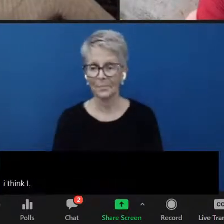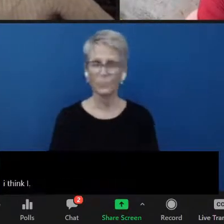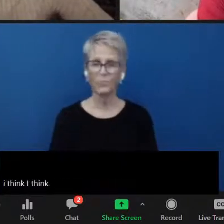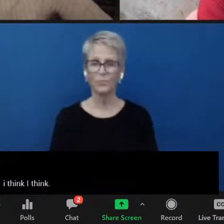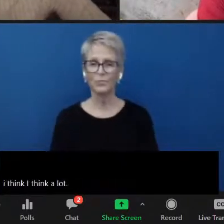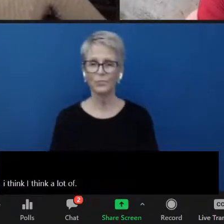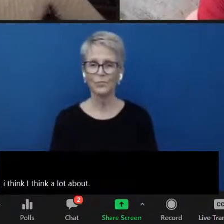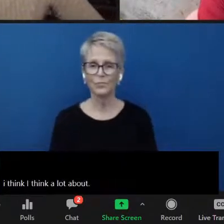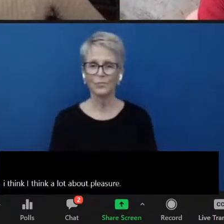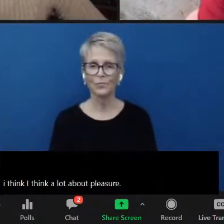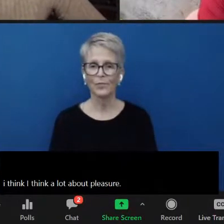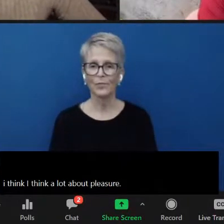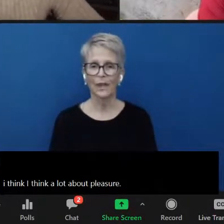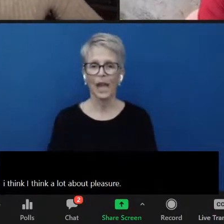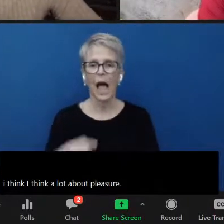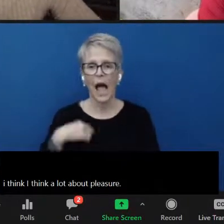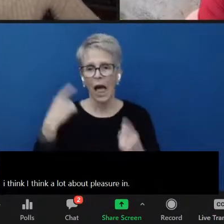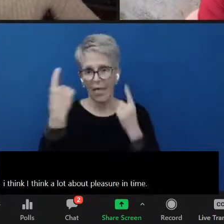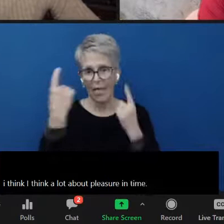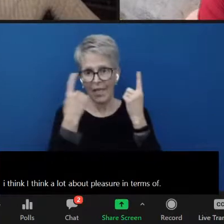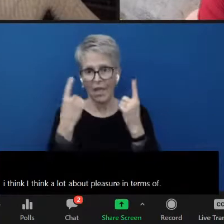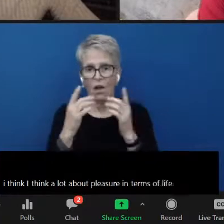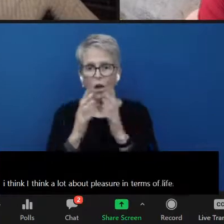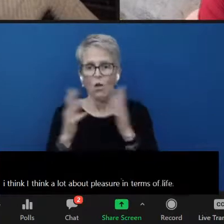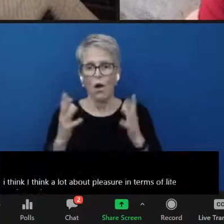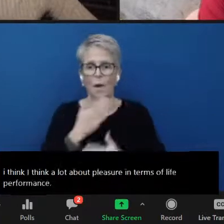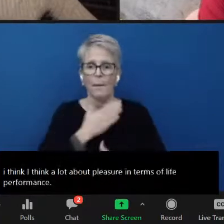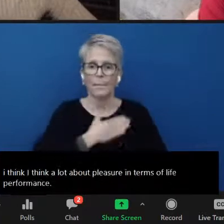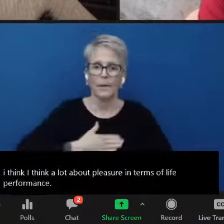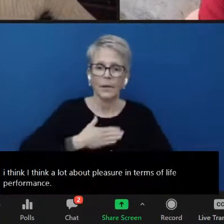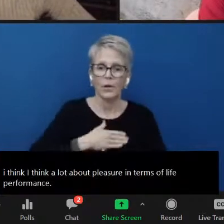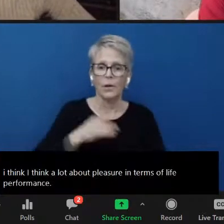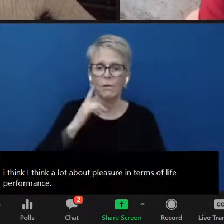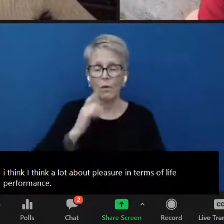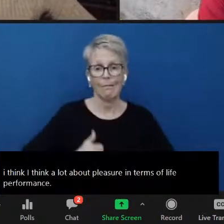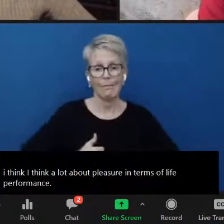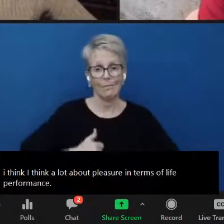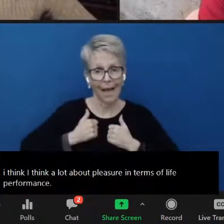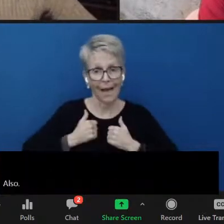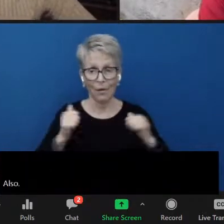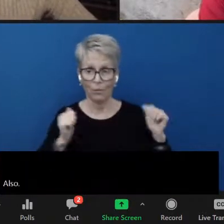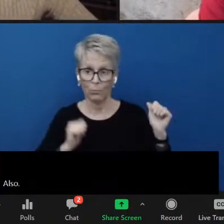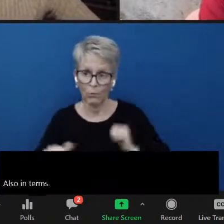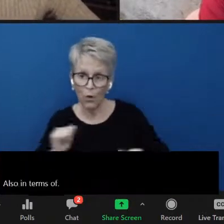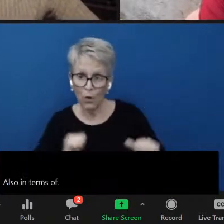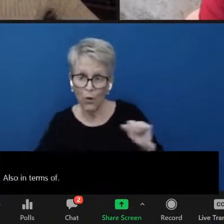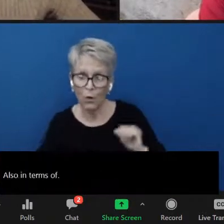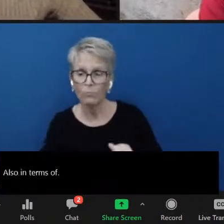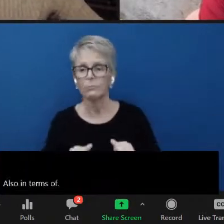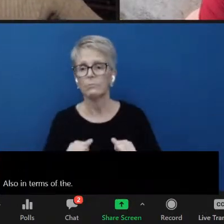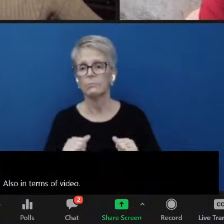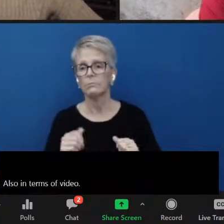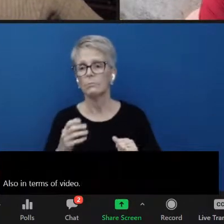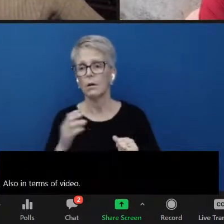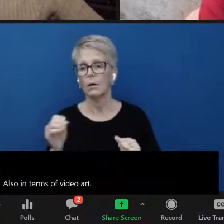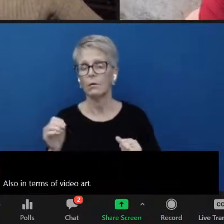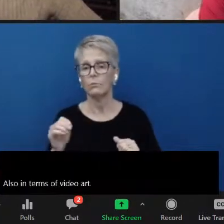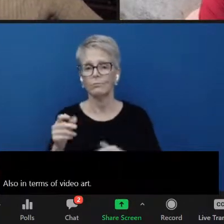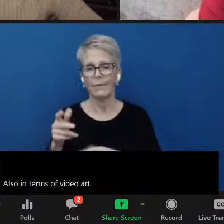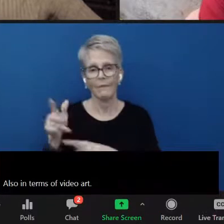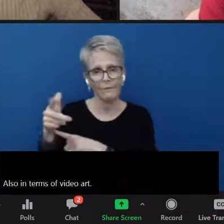I think a lot about pleasure in terms of Black performance and also in terms of video art.